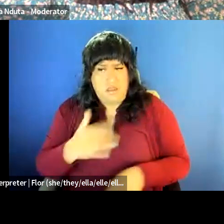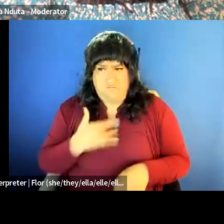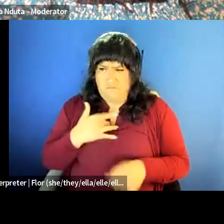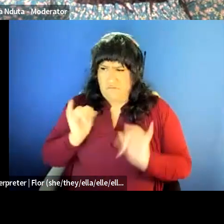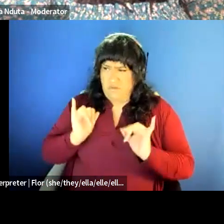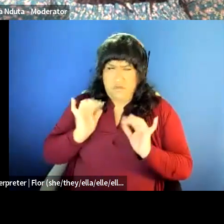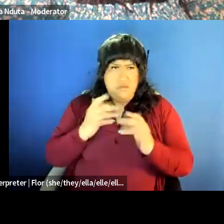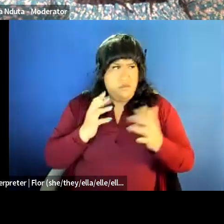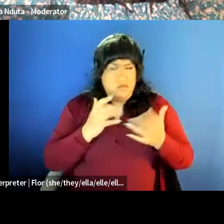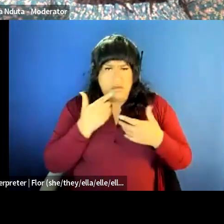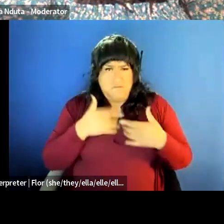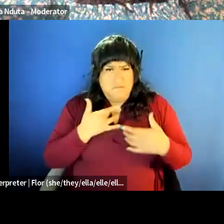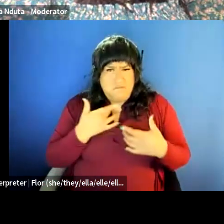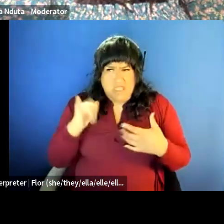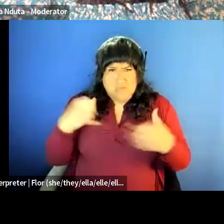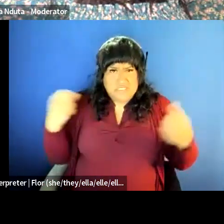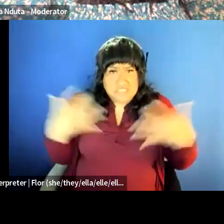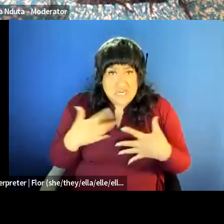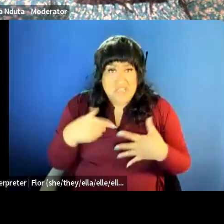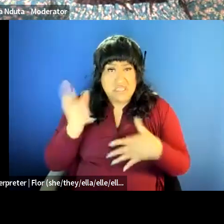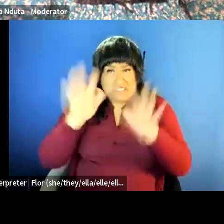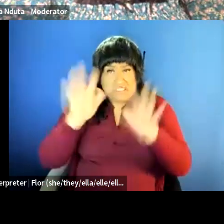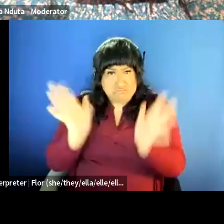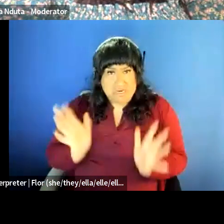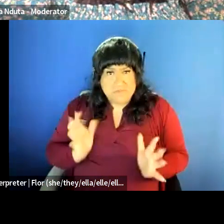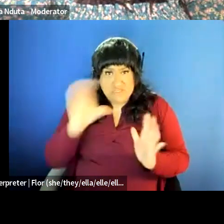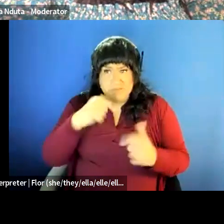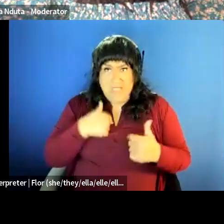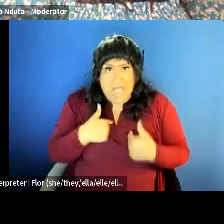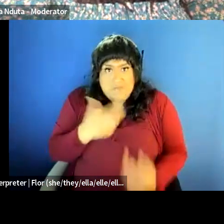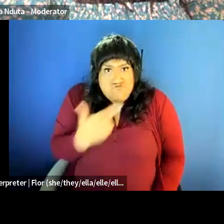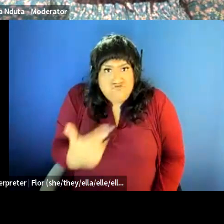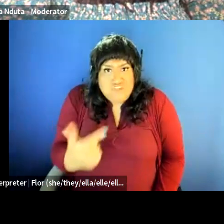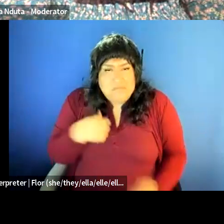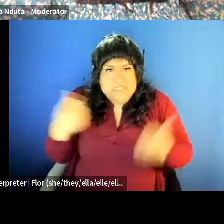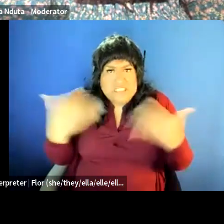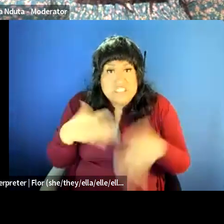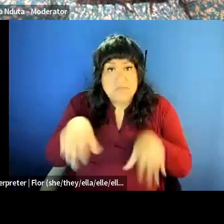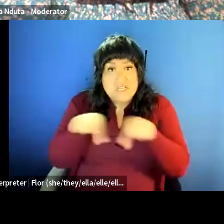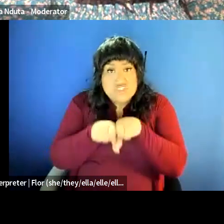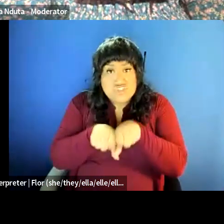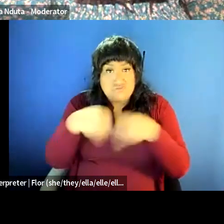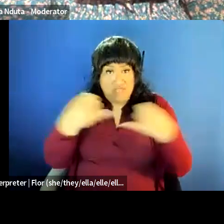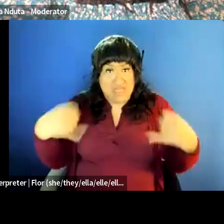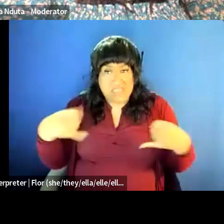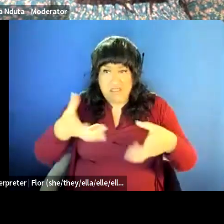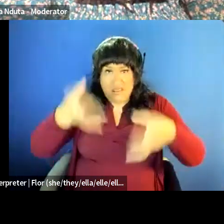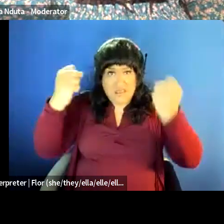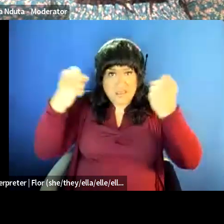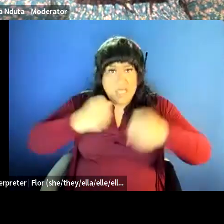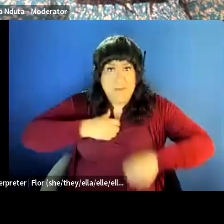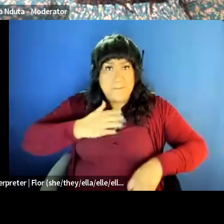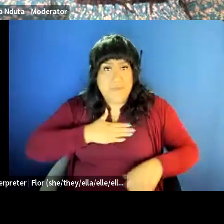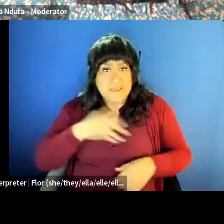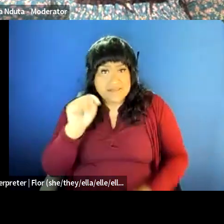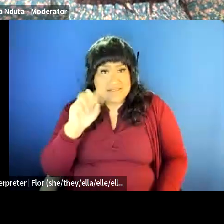something bad. You know, I'm strip searched, I'm 13, I'm scared. My shoelaces, they take them. My teddy bear, they're trying to